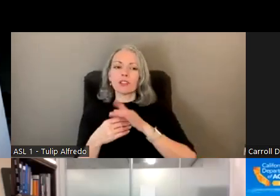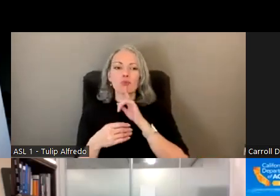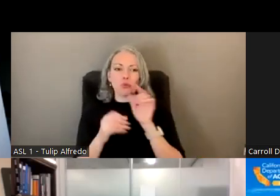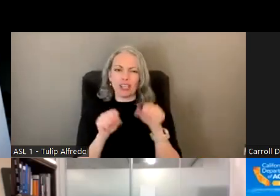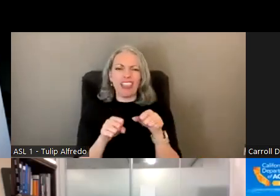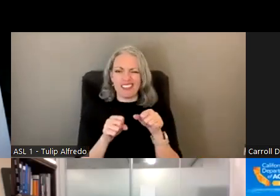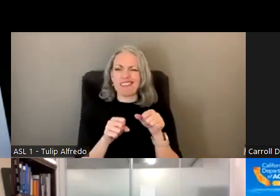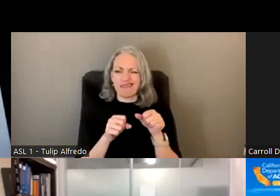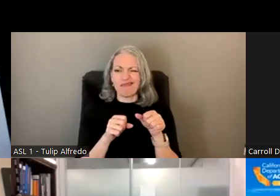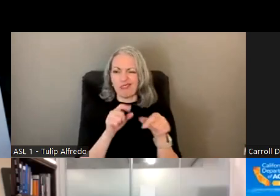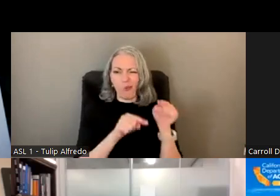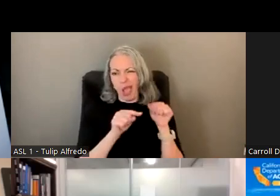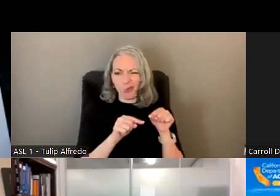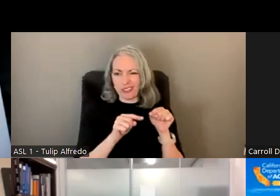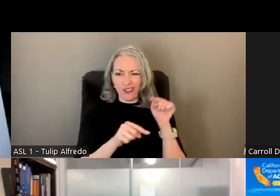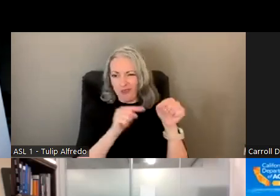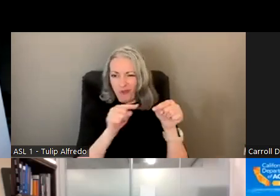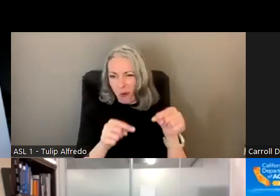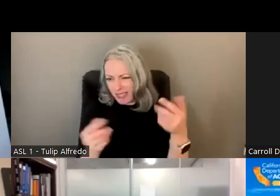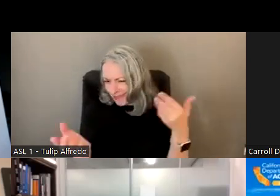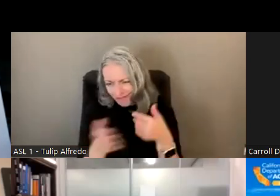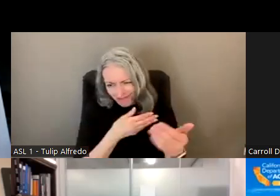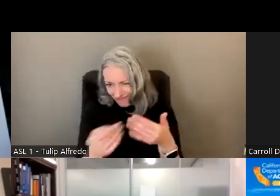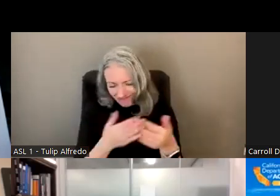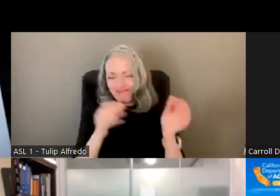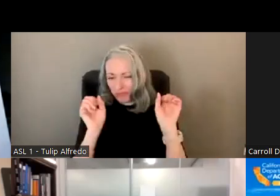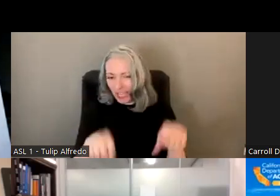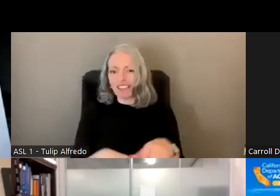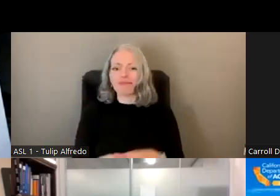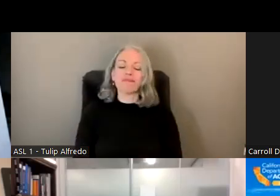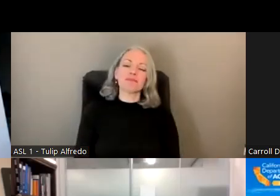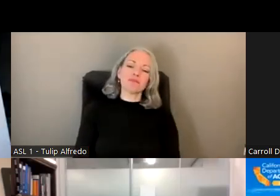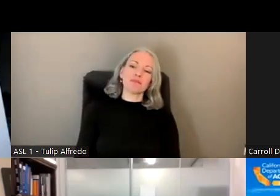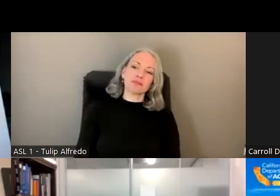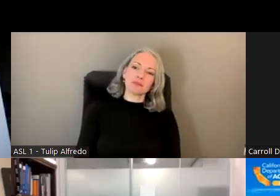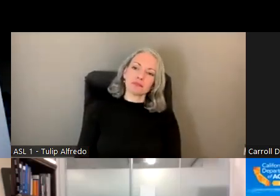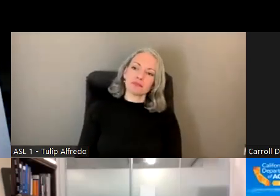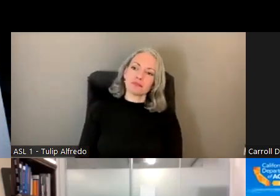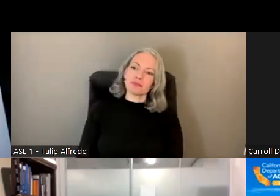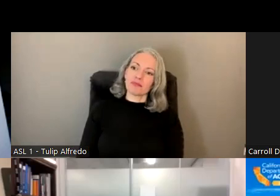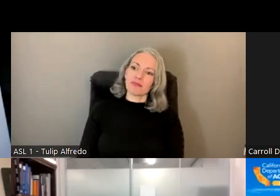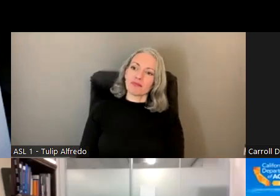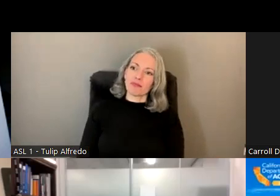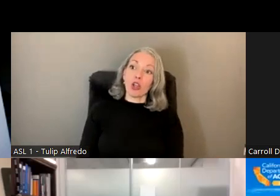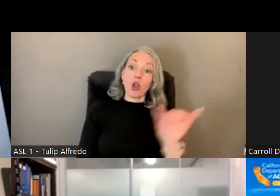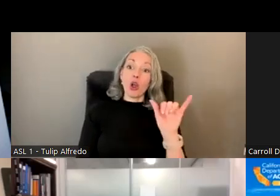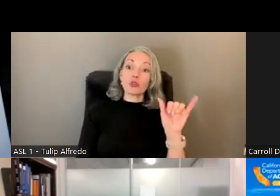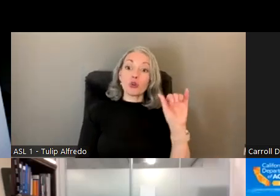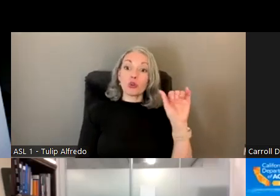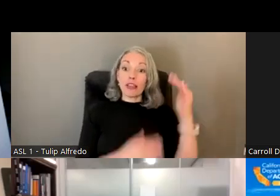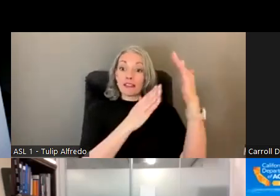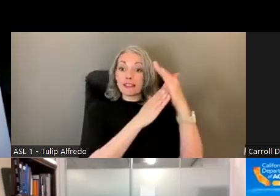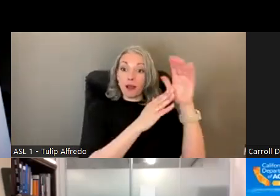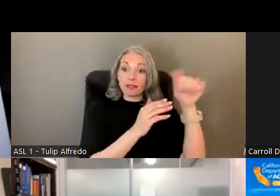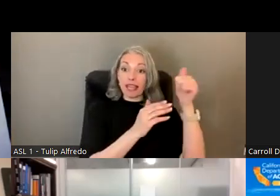take slides backwards as well as forward. So we can pull those up as we need to. The top 10, one slide that just has shorter